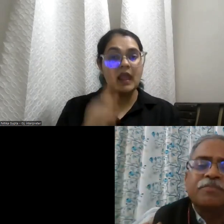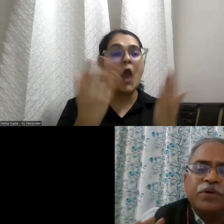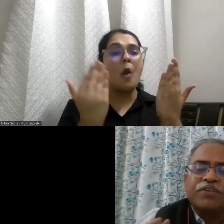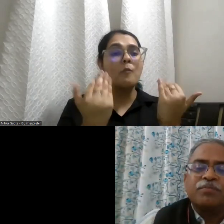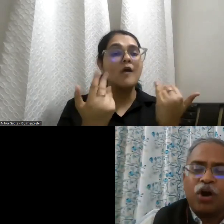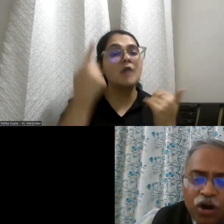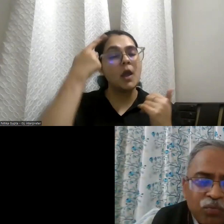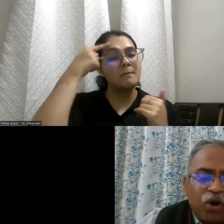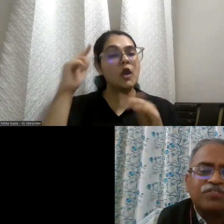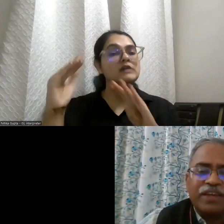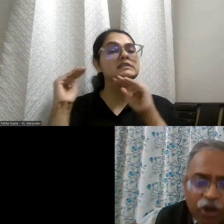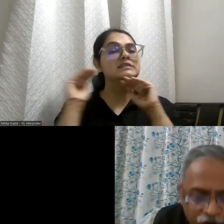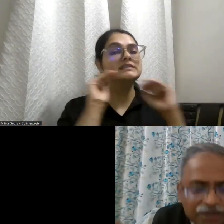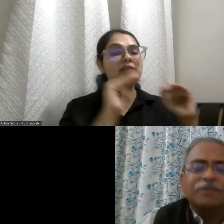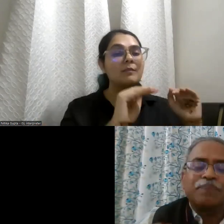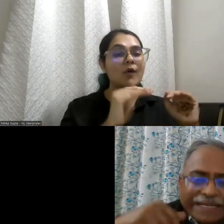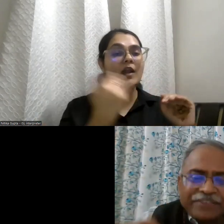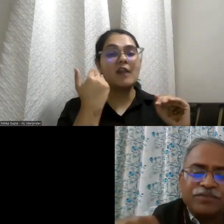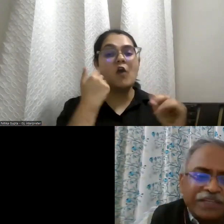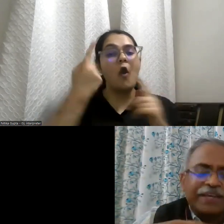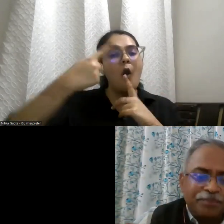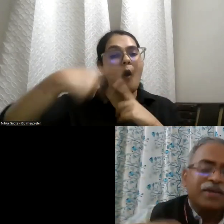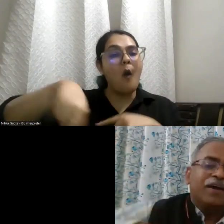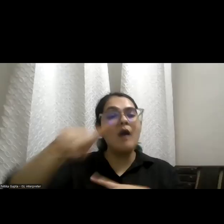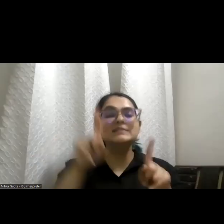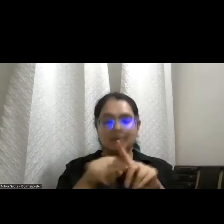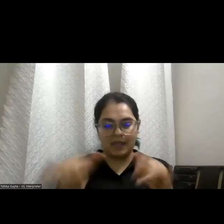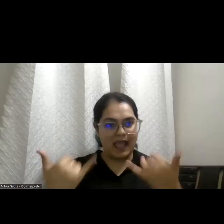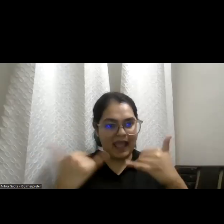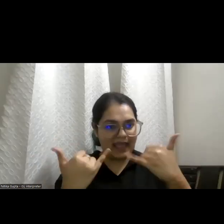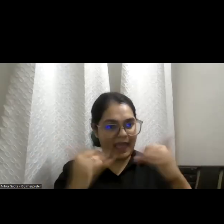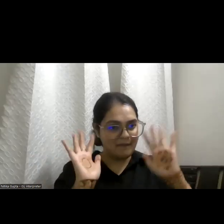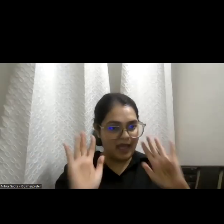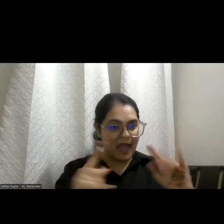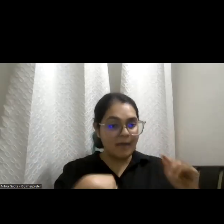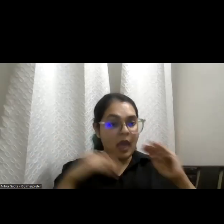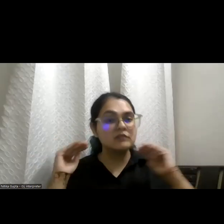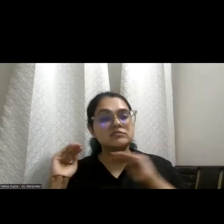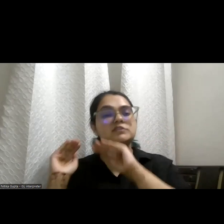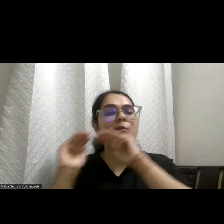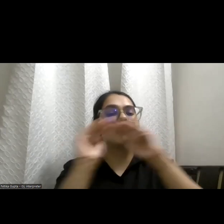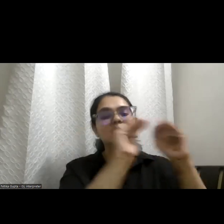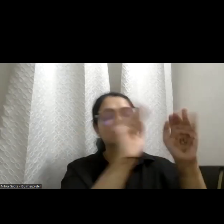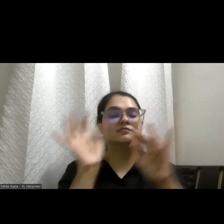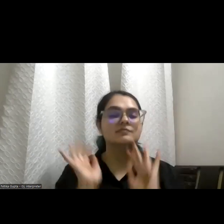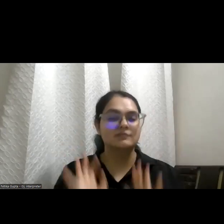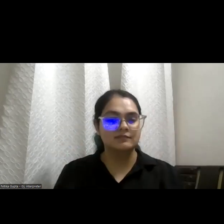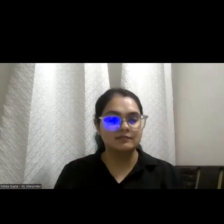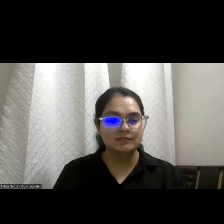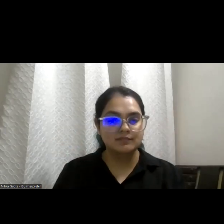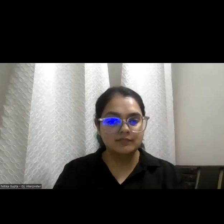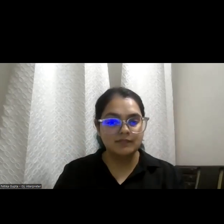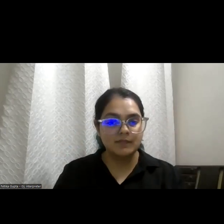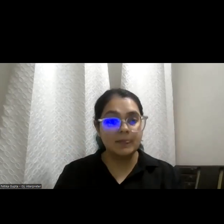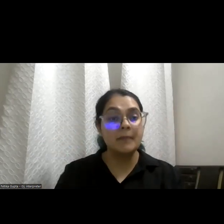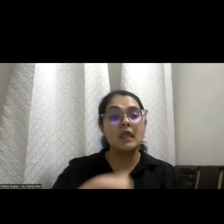because of the support from all walks and all players of the game or the ecosystem providing all support. Now,